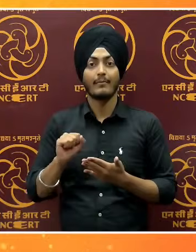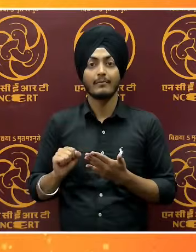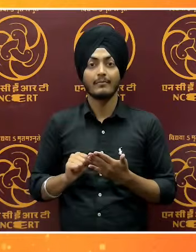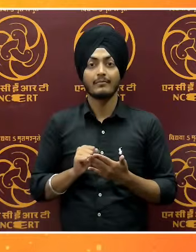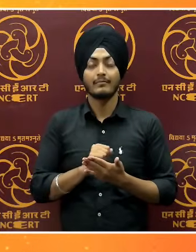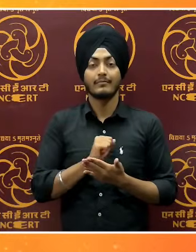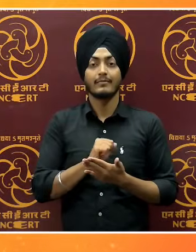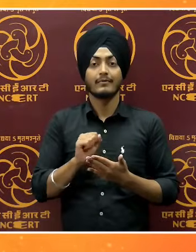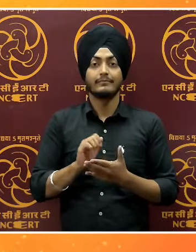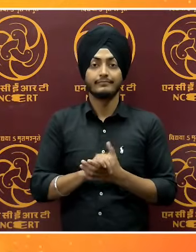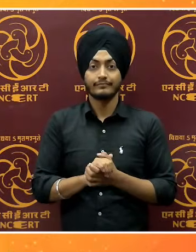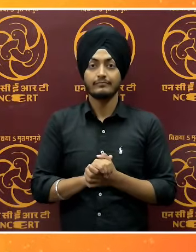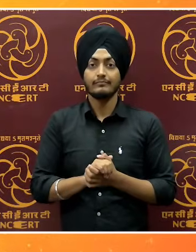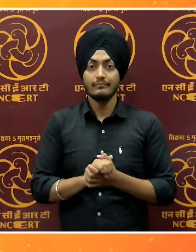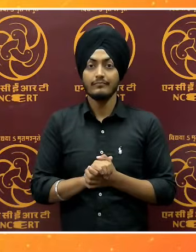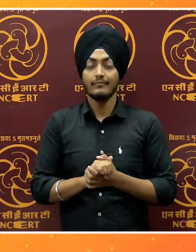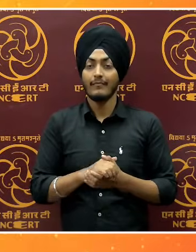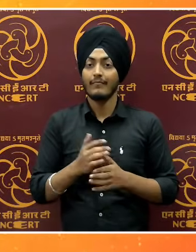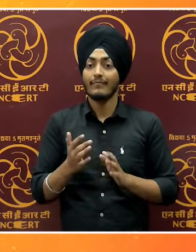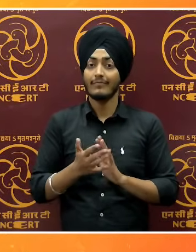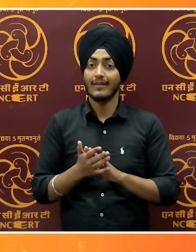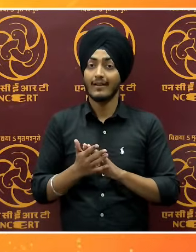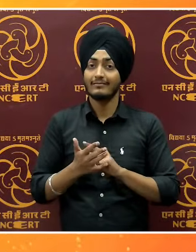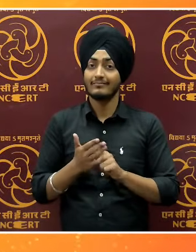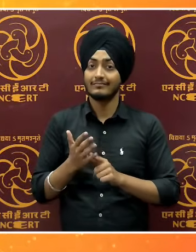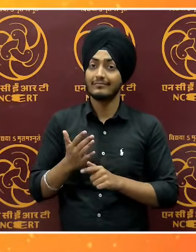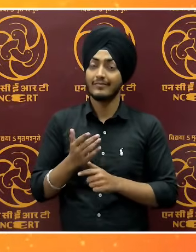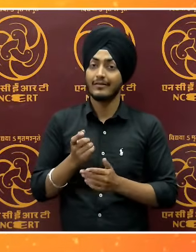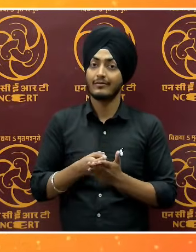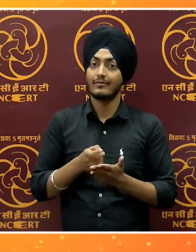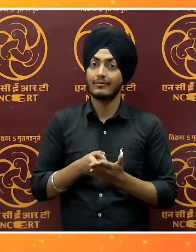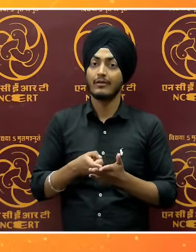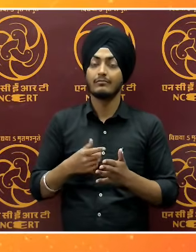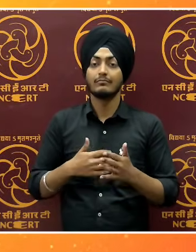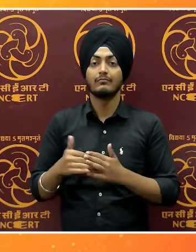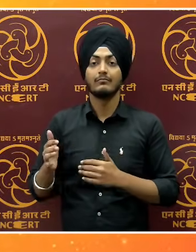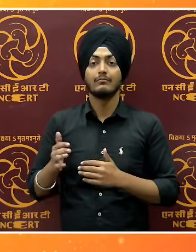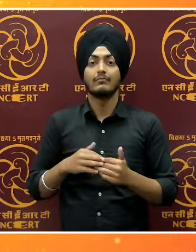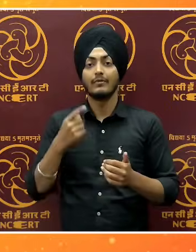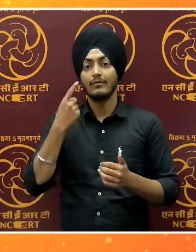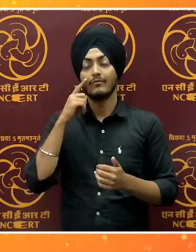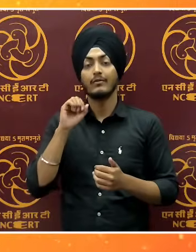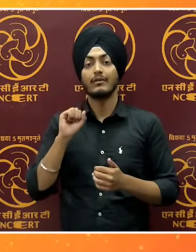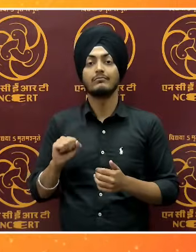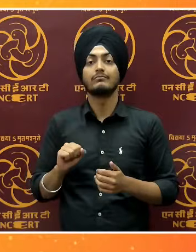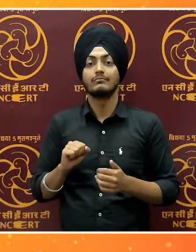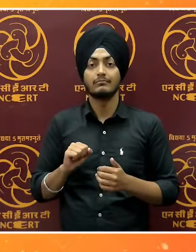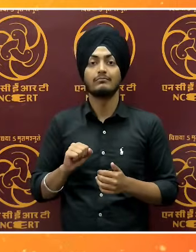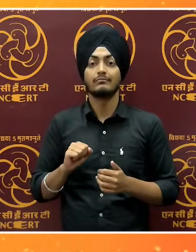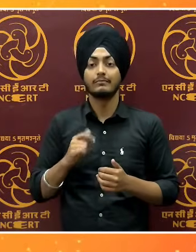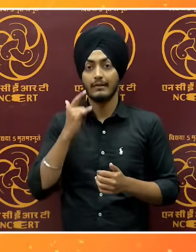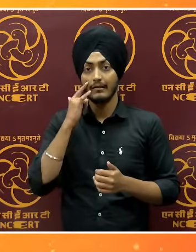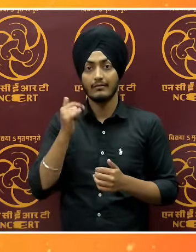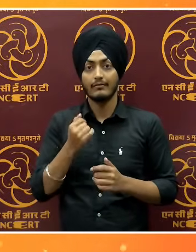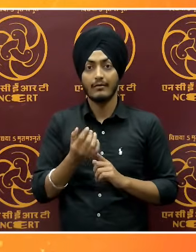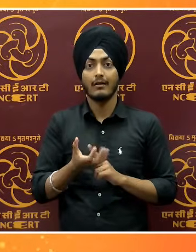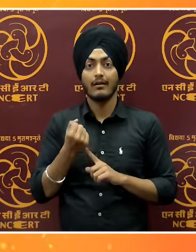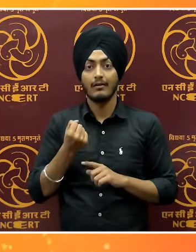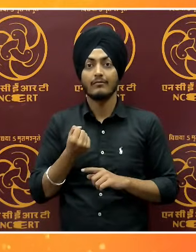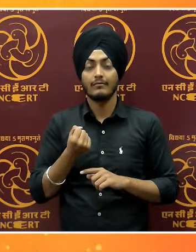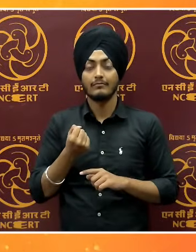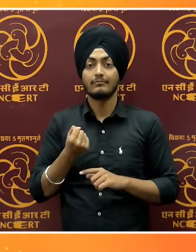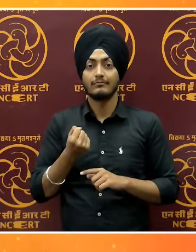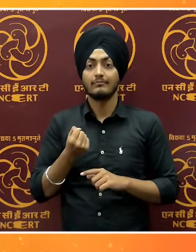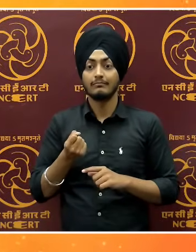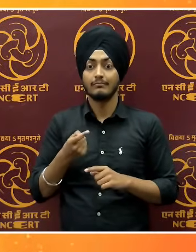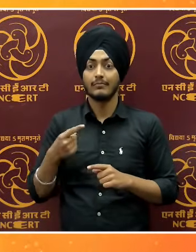law. The Fleming right hand rule, it is created for find out the